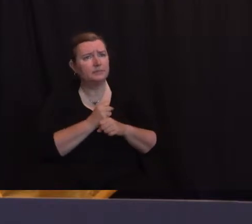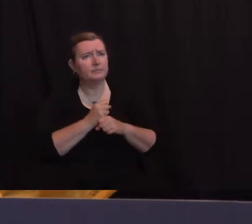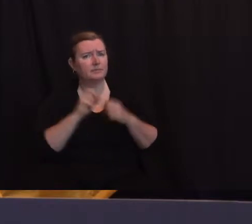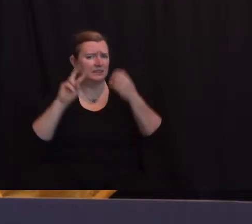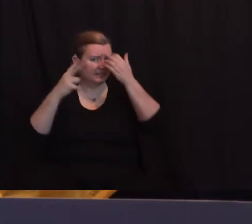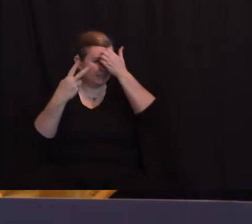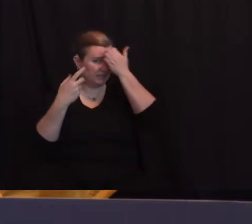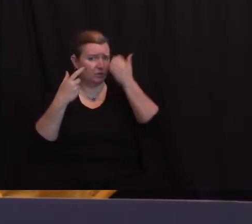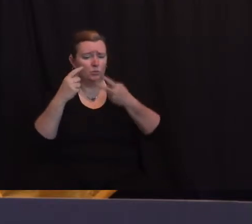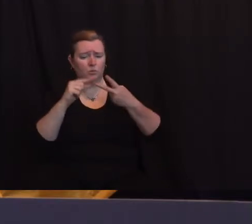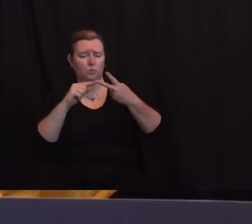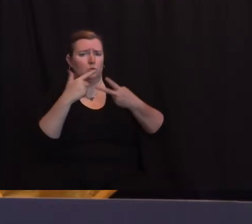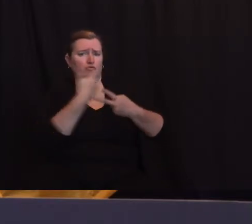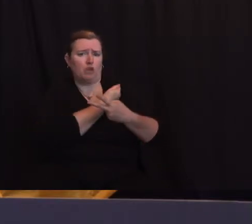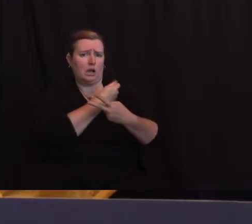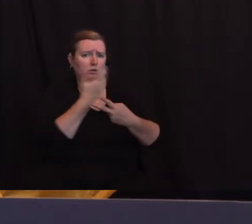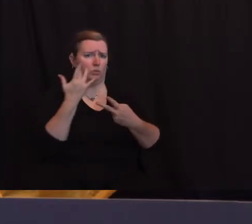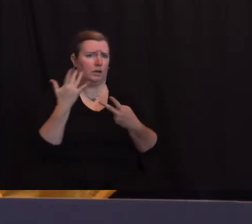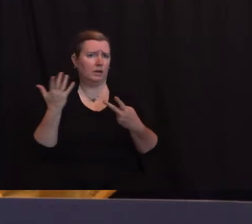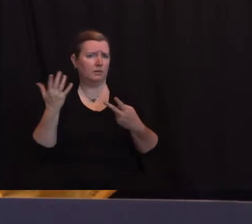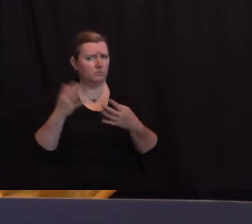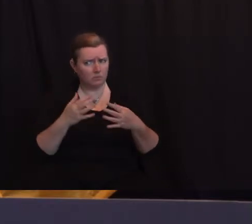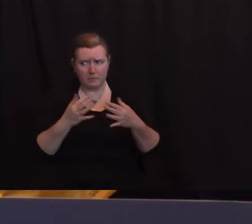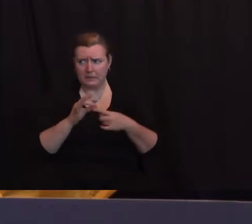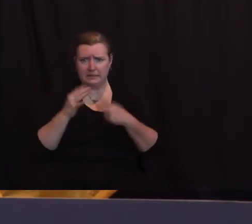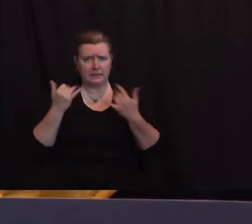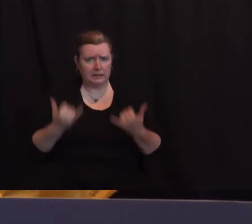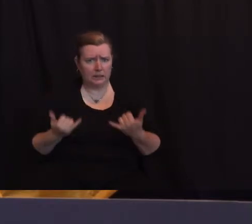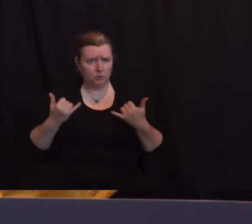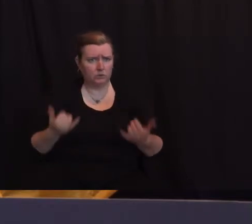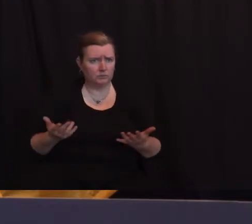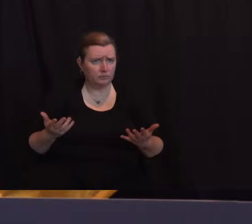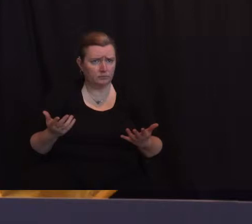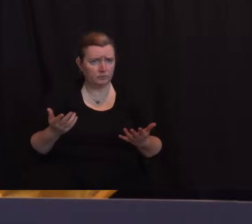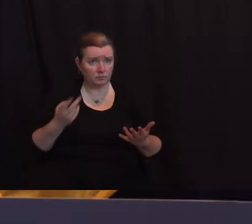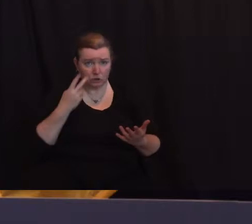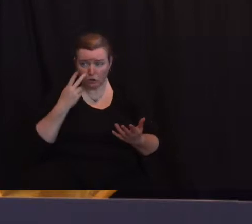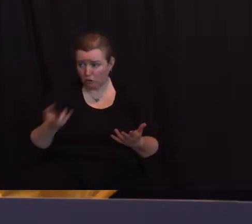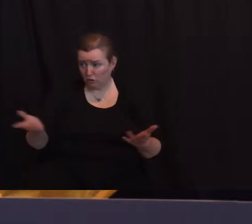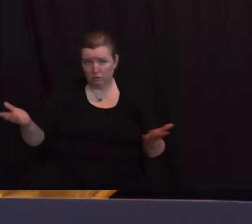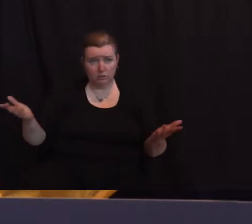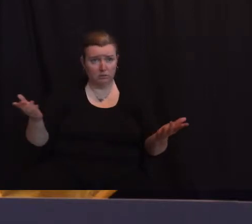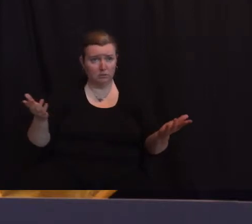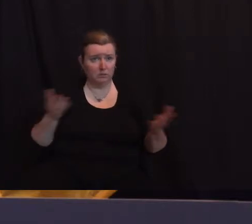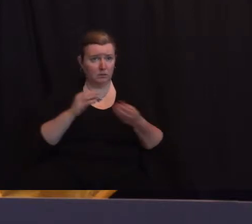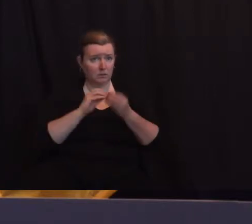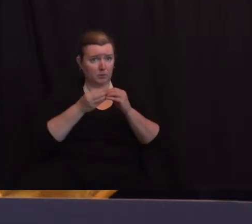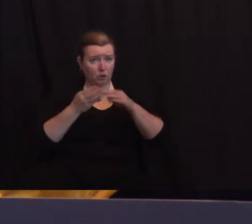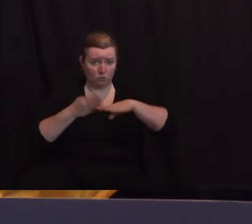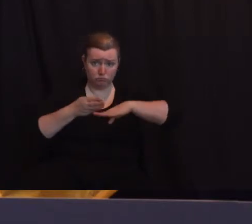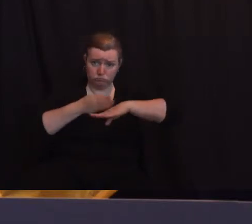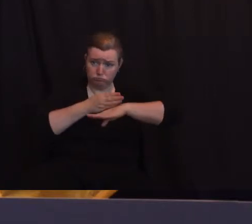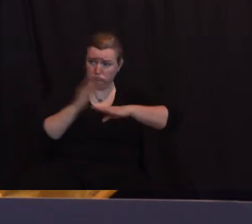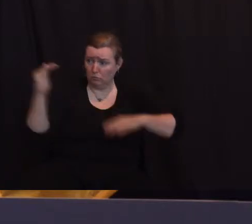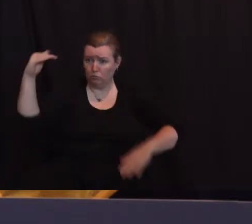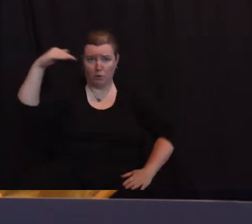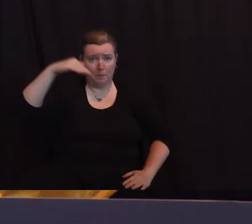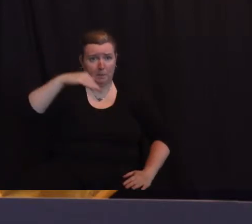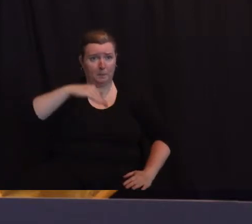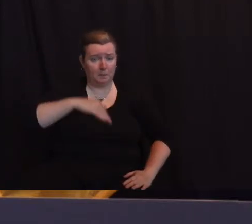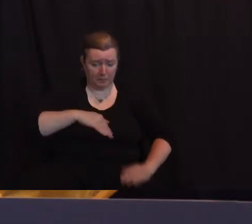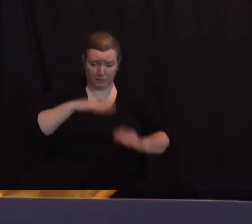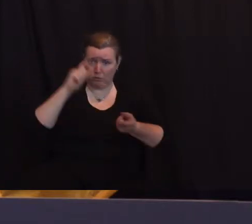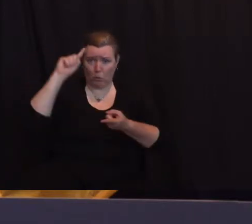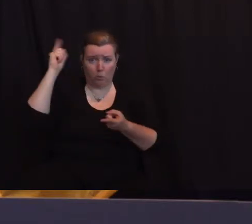second vaccine, especially now that, the numbers are improving, hospitalizations down, people may